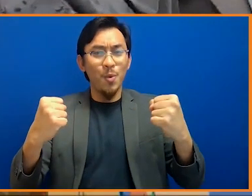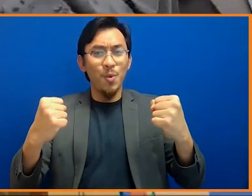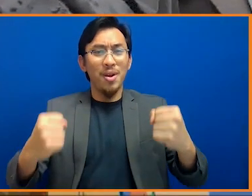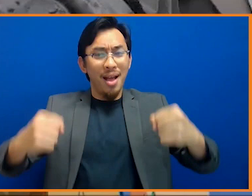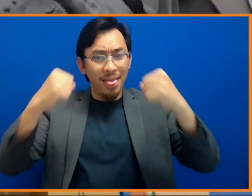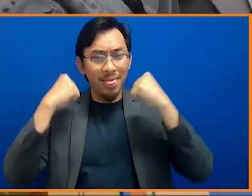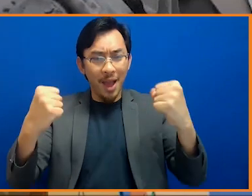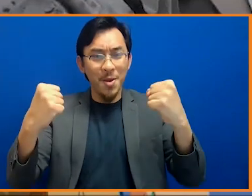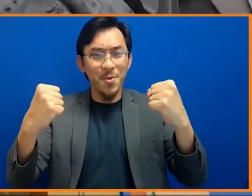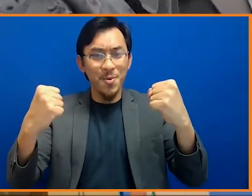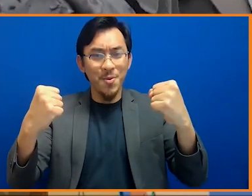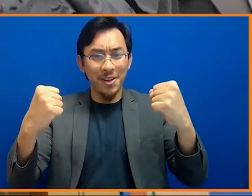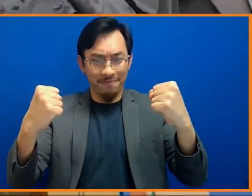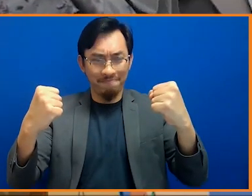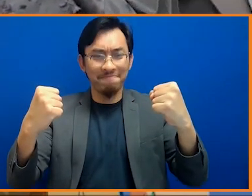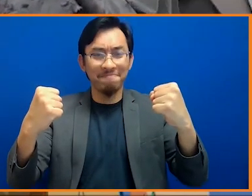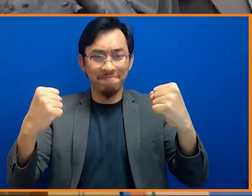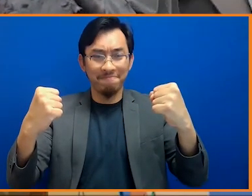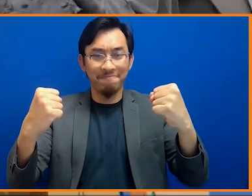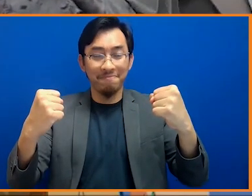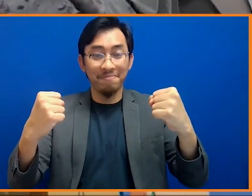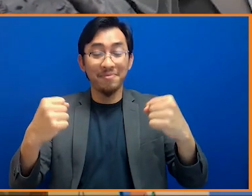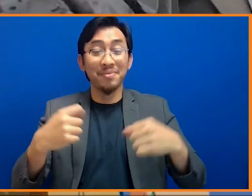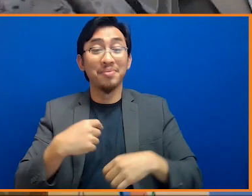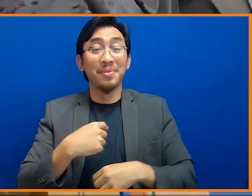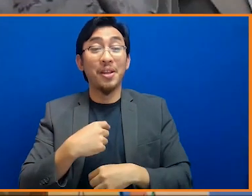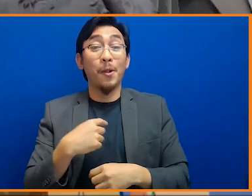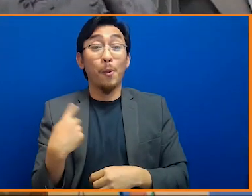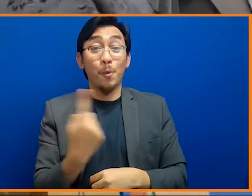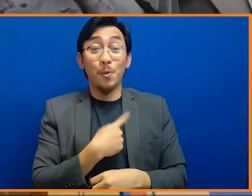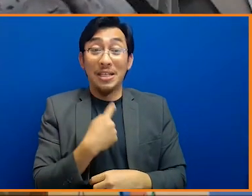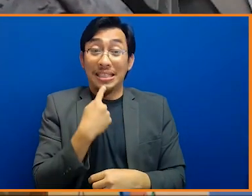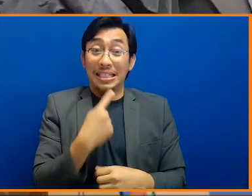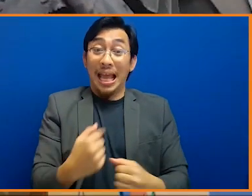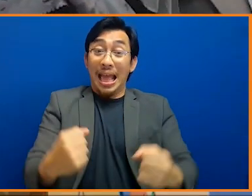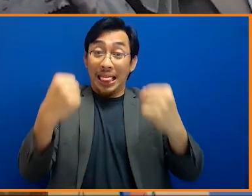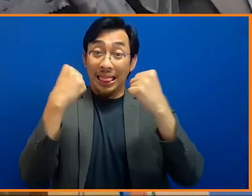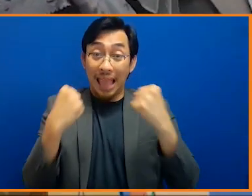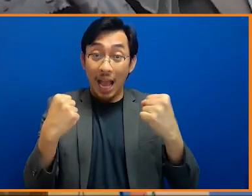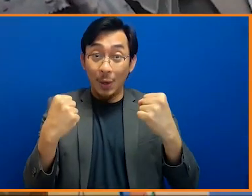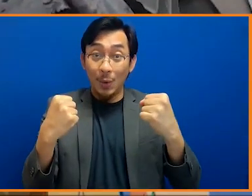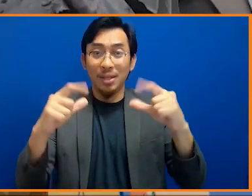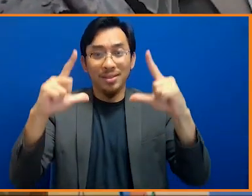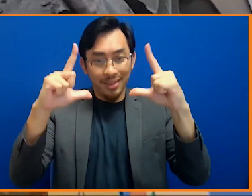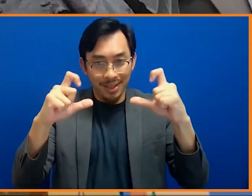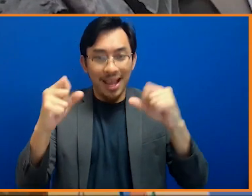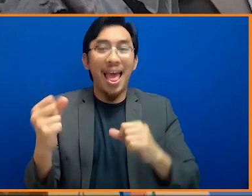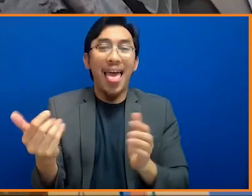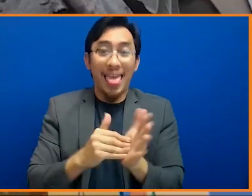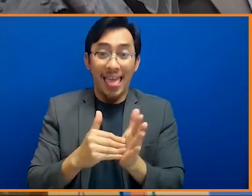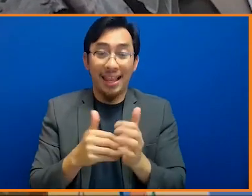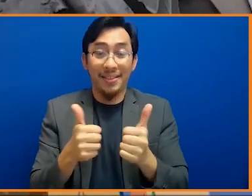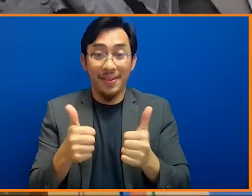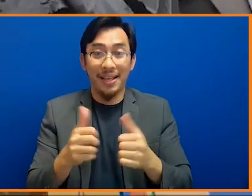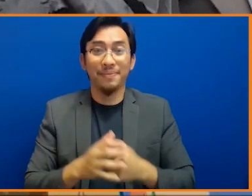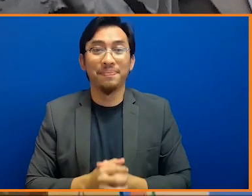Tangguh ya, tangguh ya. Ini ya. Tangguh aja ya kata salamnya. Okay, we said it tangguh. Okay. Please take a picture